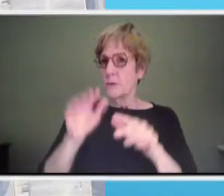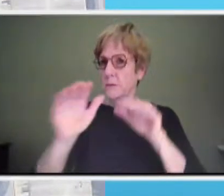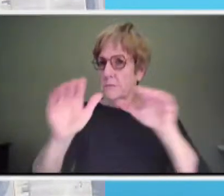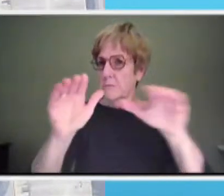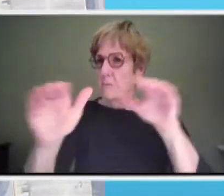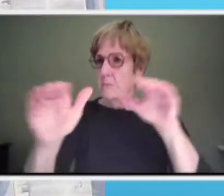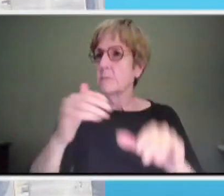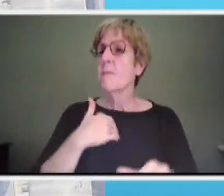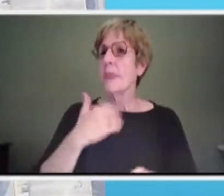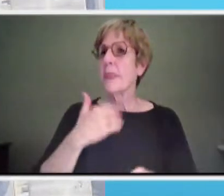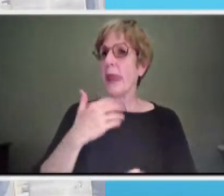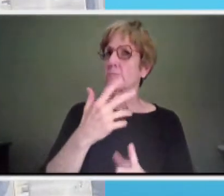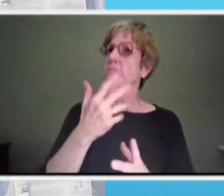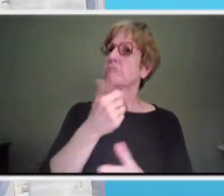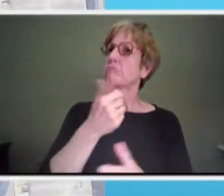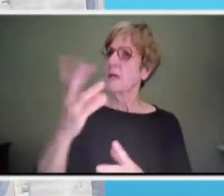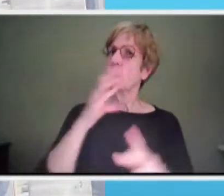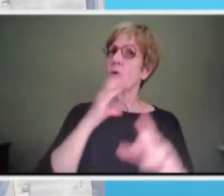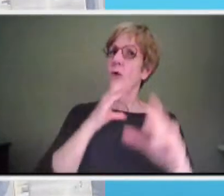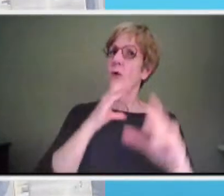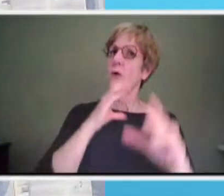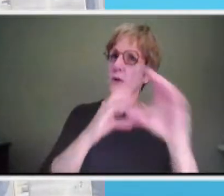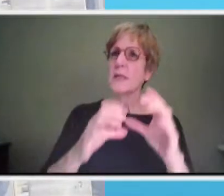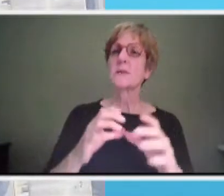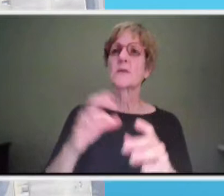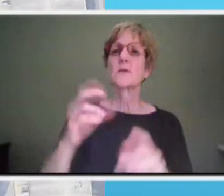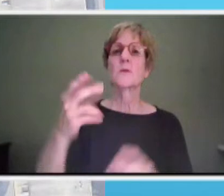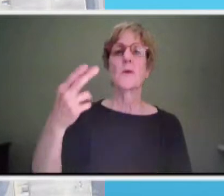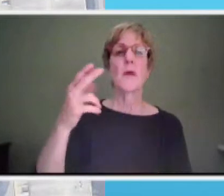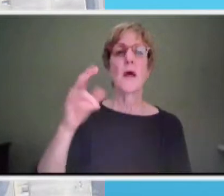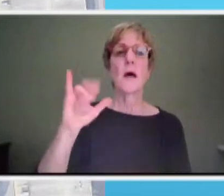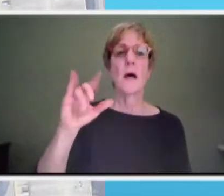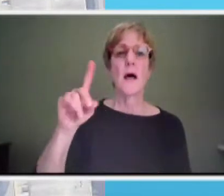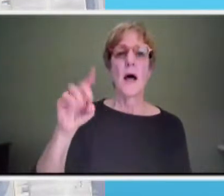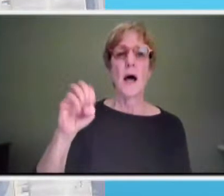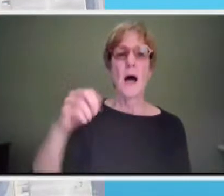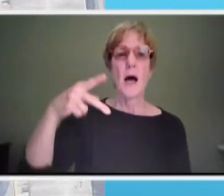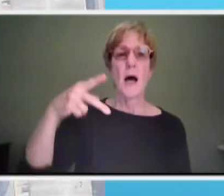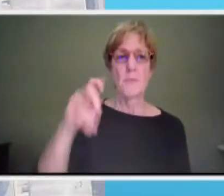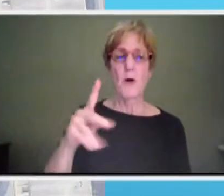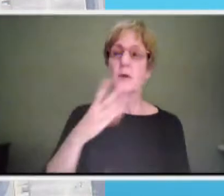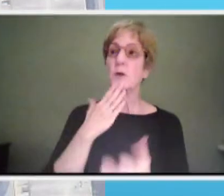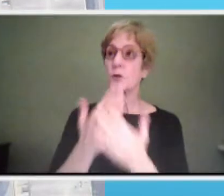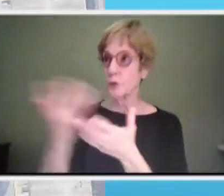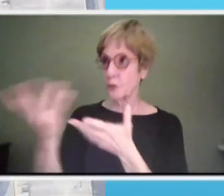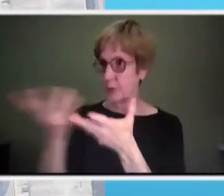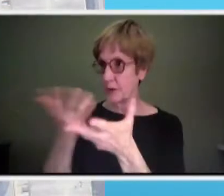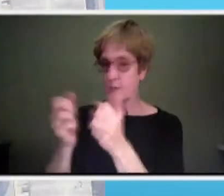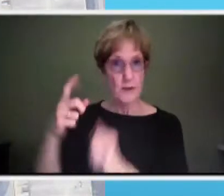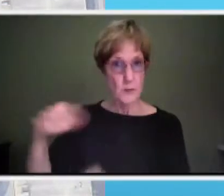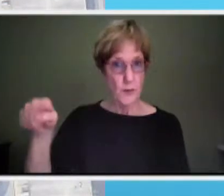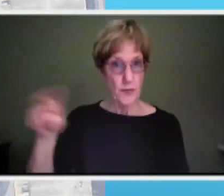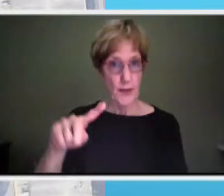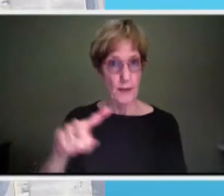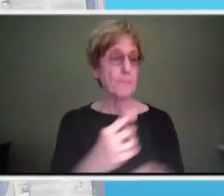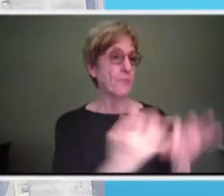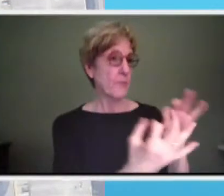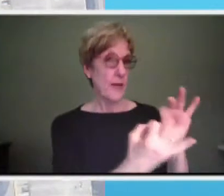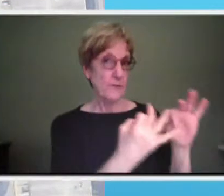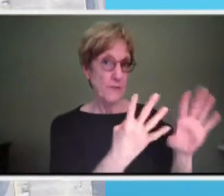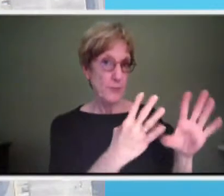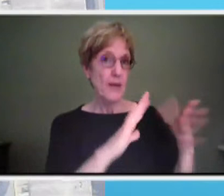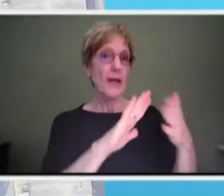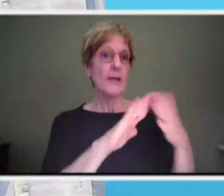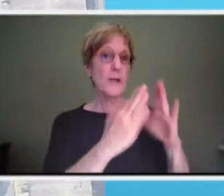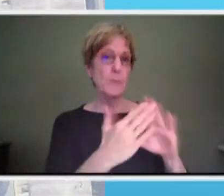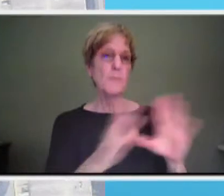number of conversations with the Hyde Park community leadership, good responses from them. We had gotten some feedback at the community meeting of